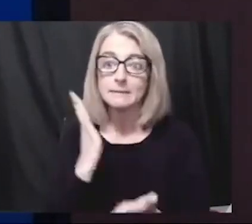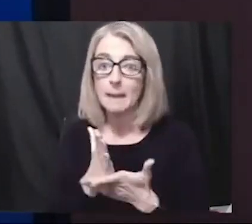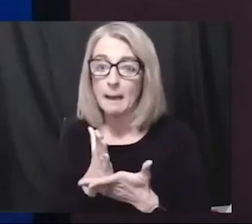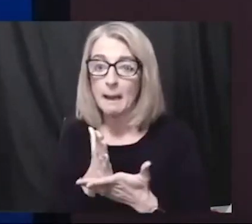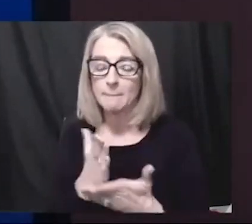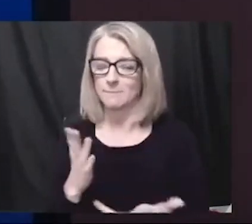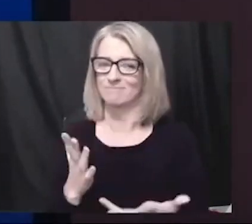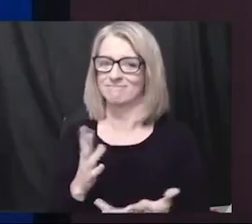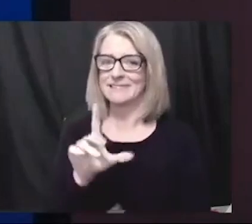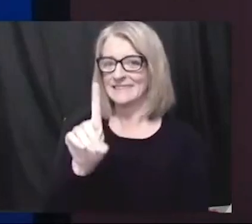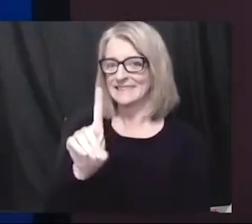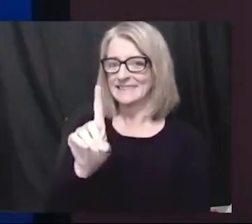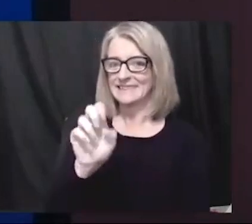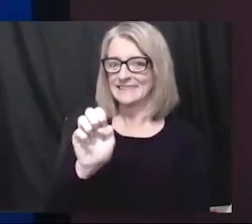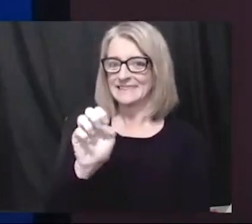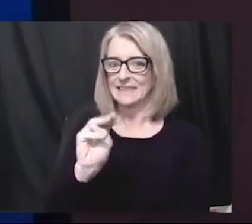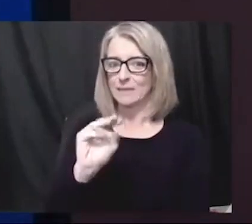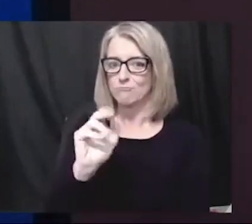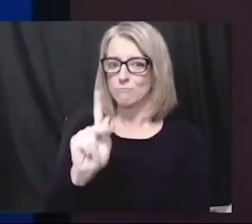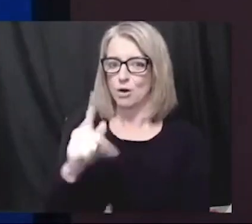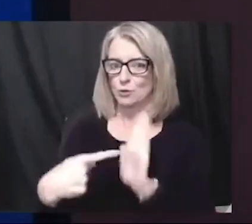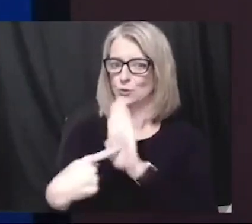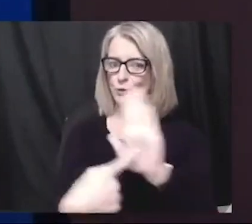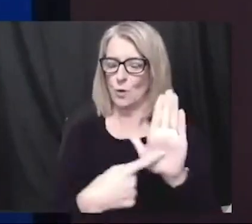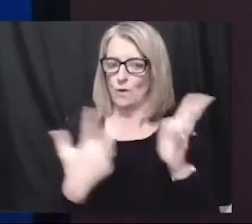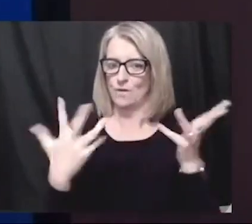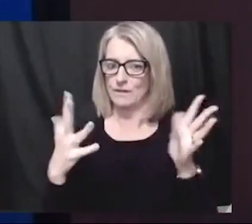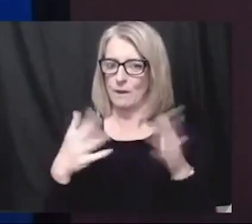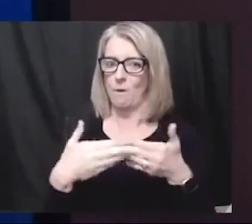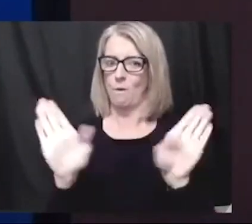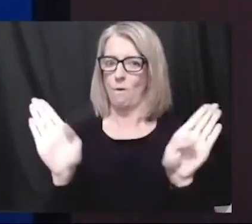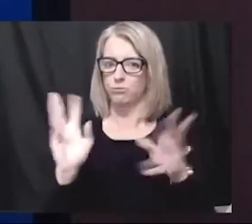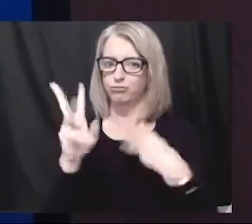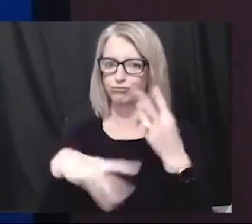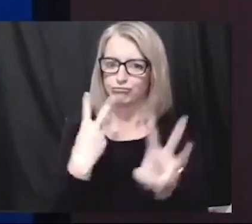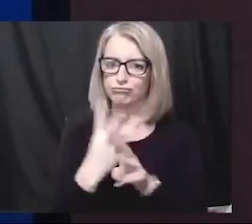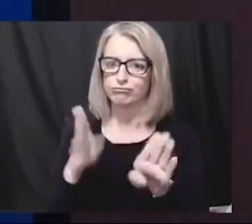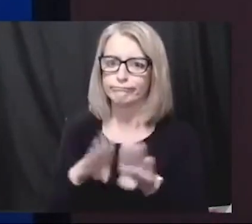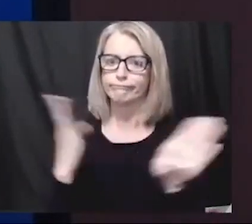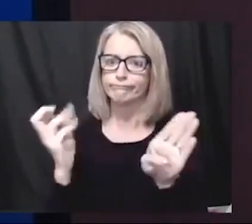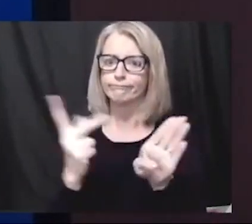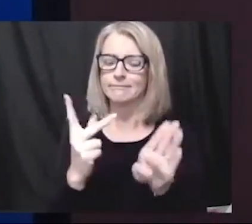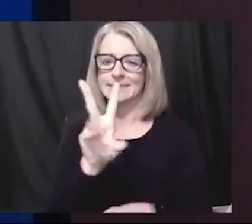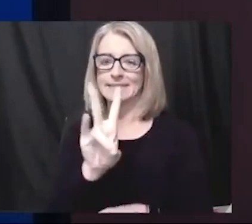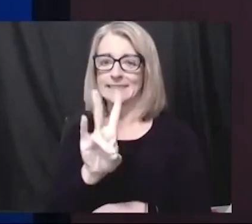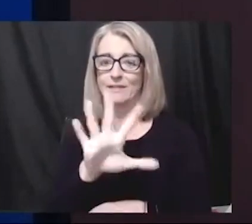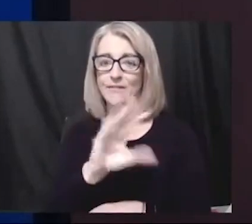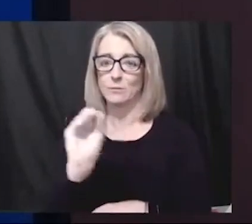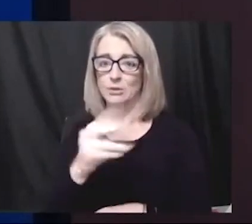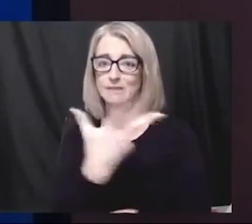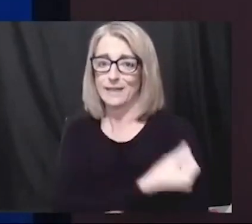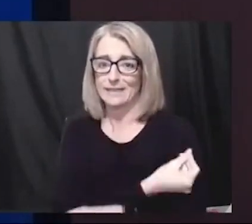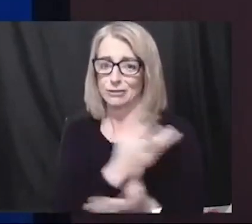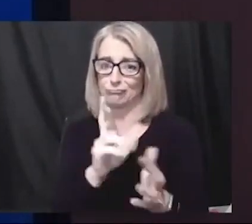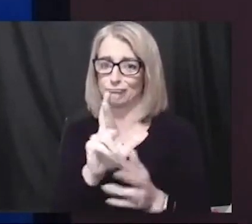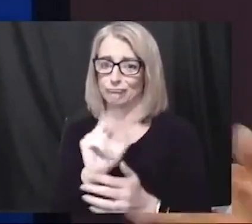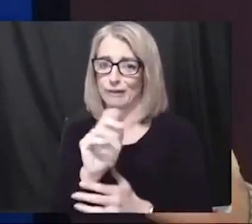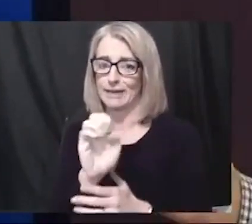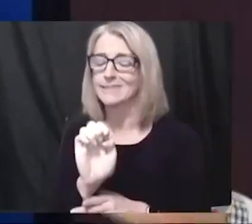right? They've shown us that. They opened their society back up. They have a 75% vaccination rate, and